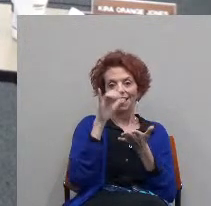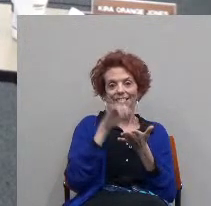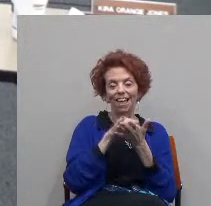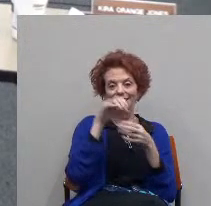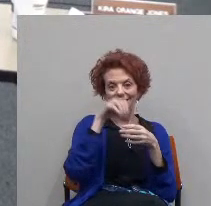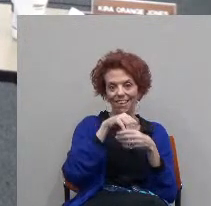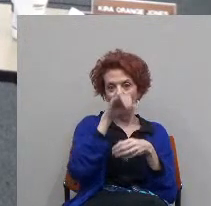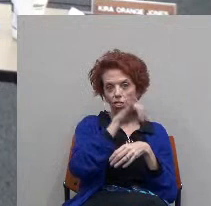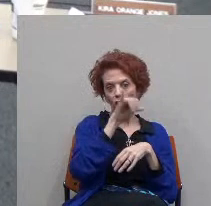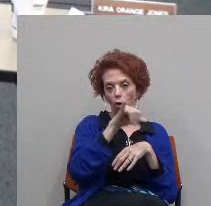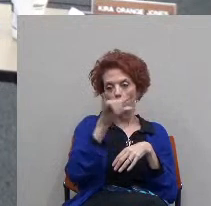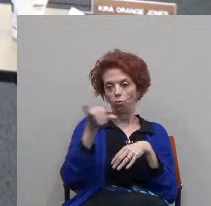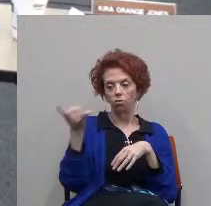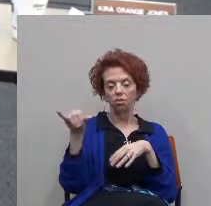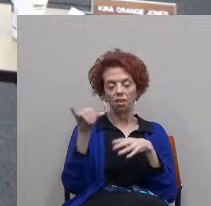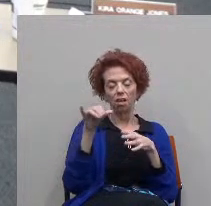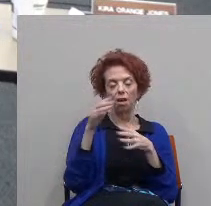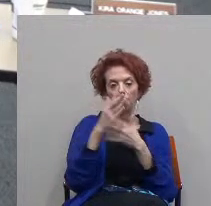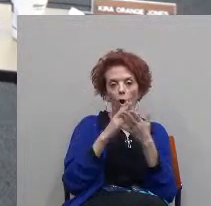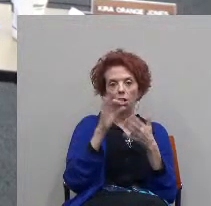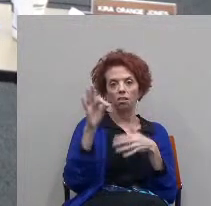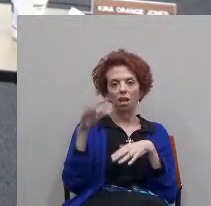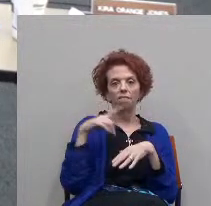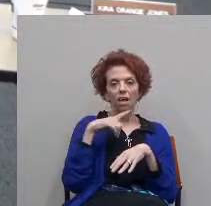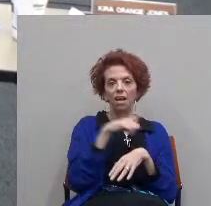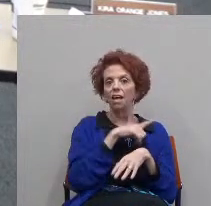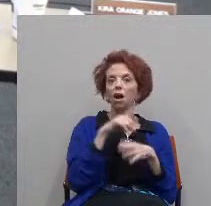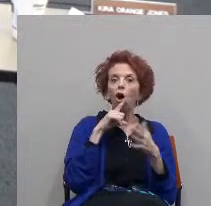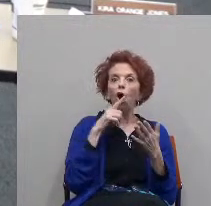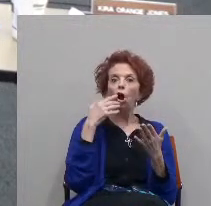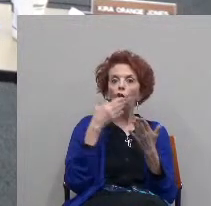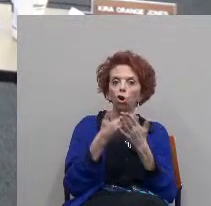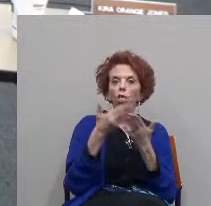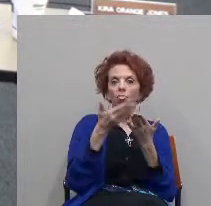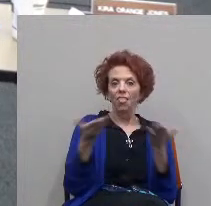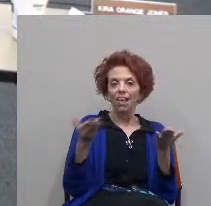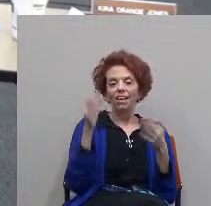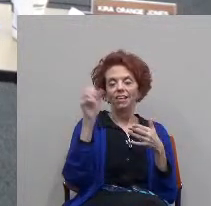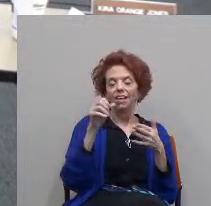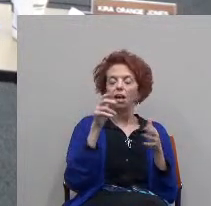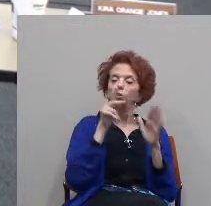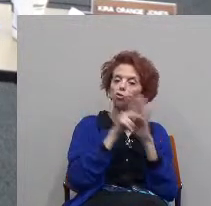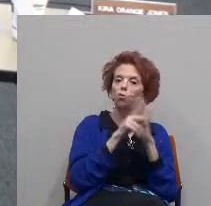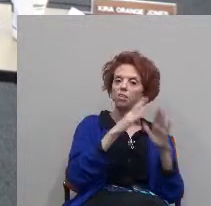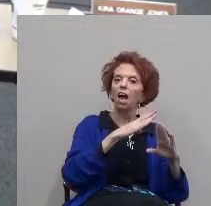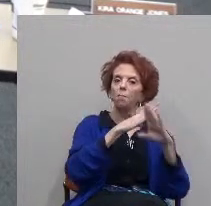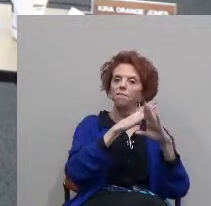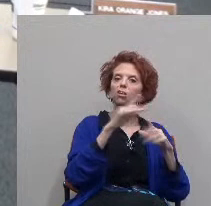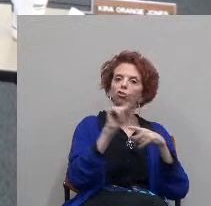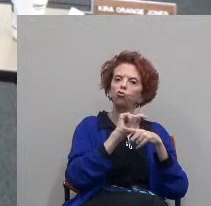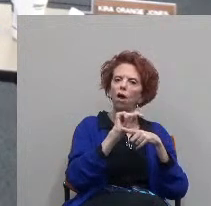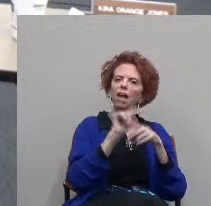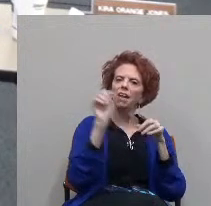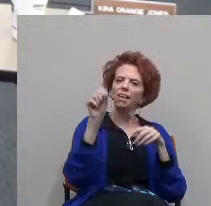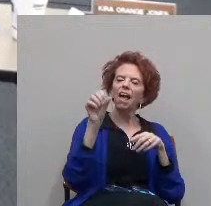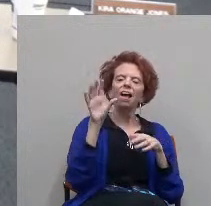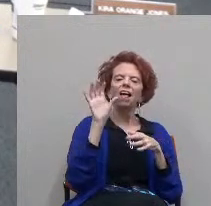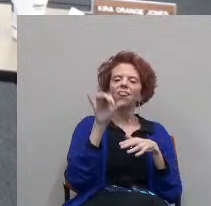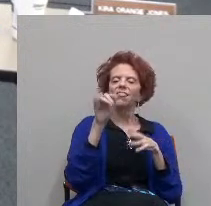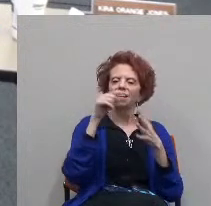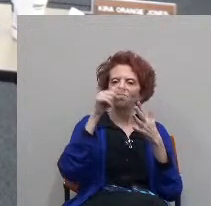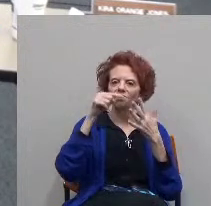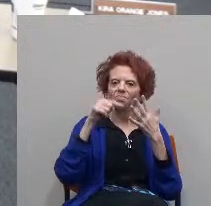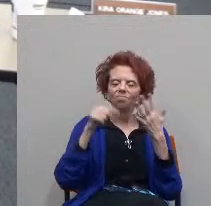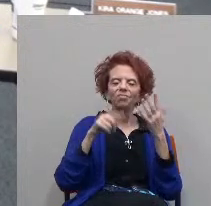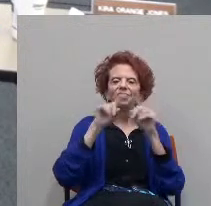in any one of those pieces of legislation is a good thing. You know, suicide prevention training, this kind of